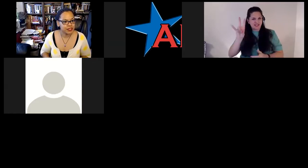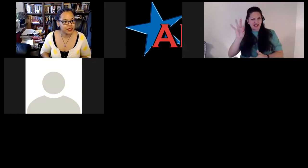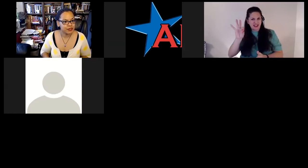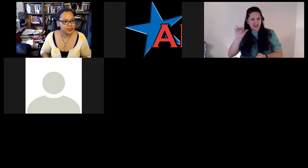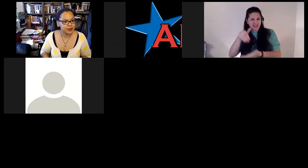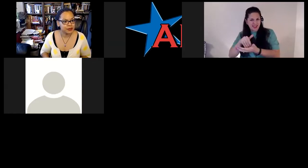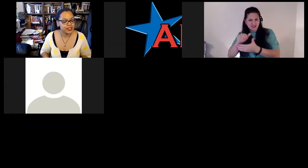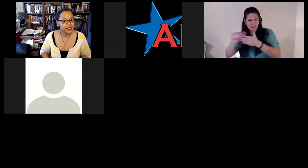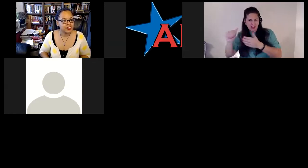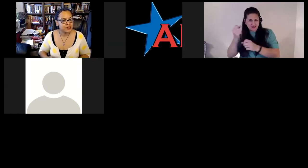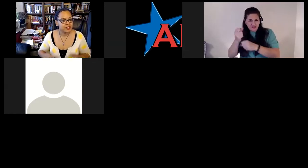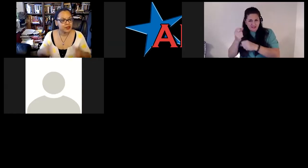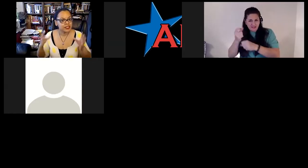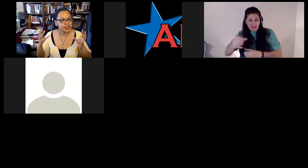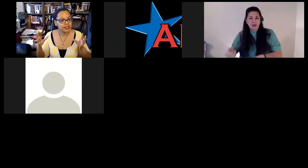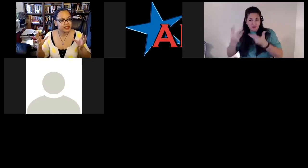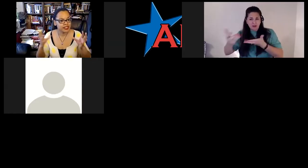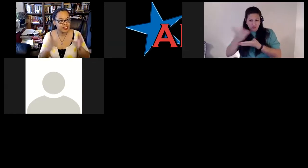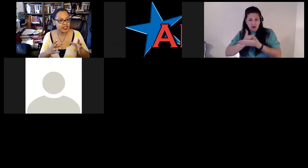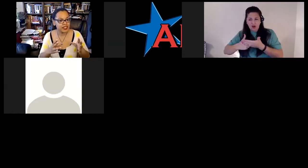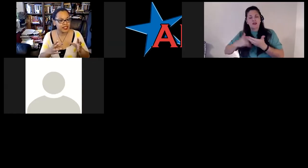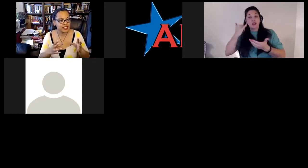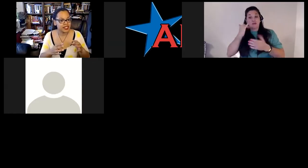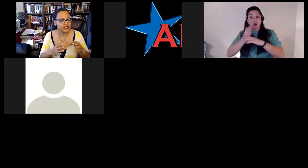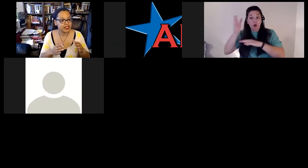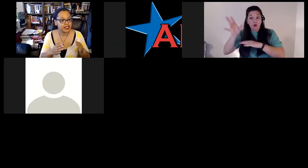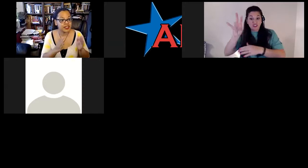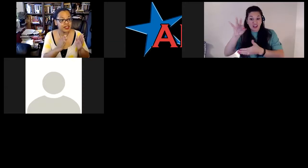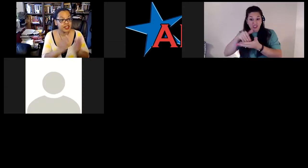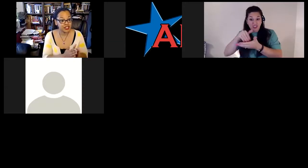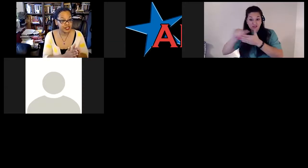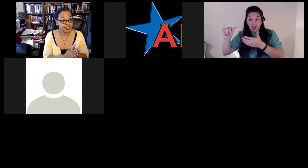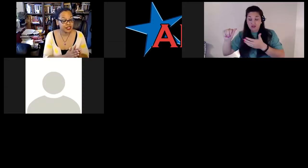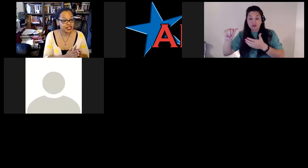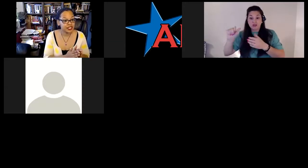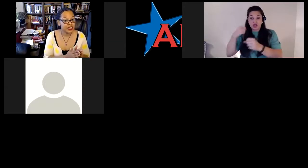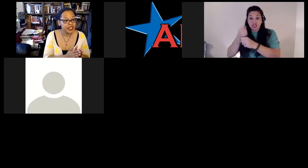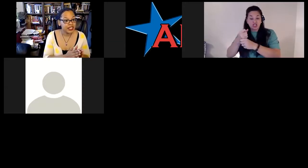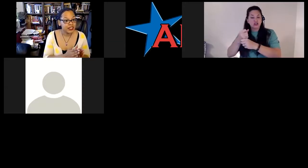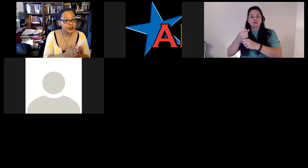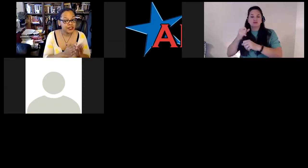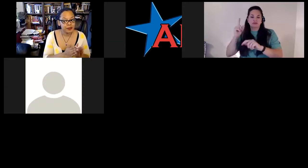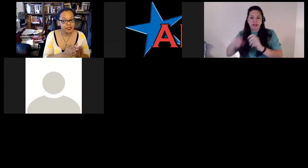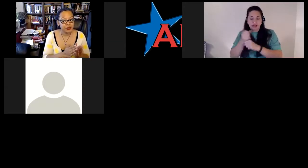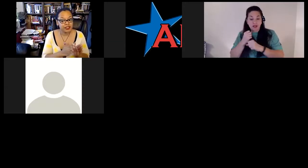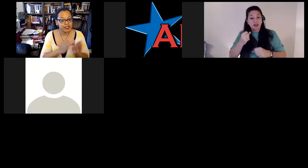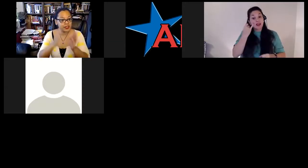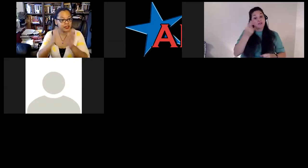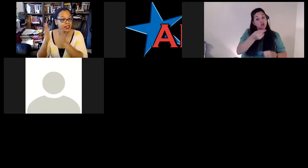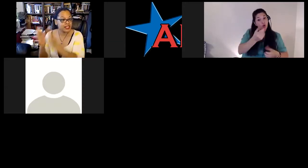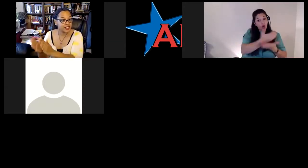make as an individual. So if you are someone on SSI, say, and you get $7,900 a year, and you are someone who